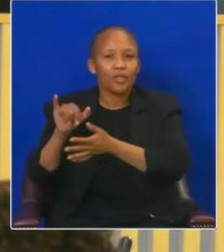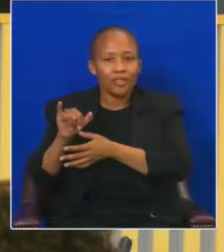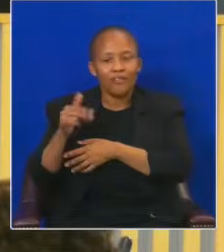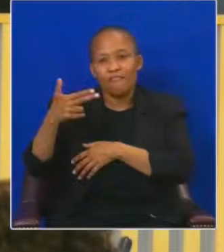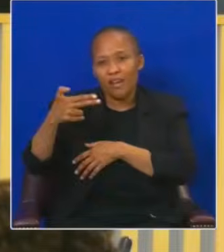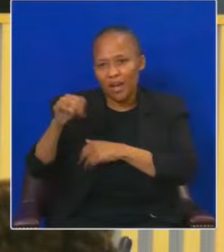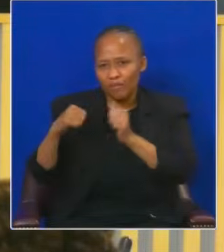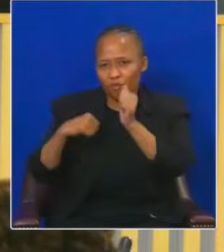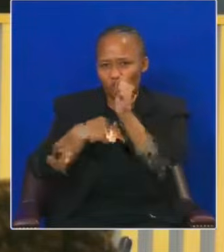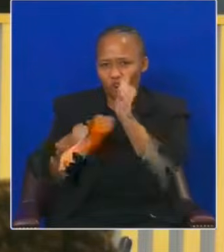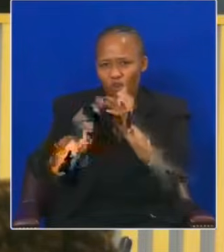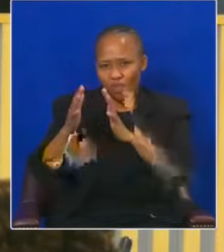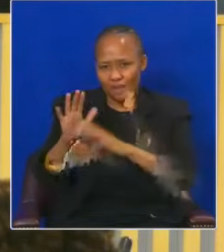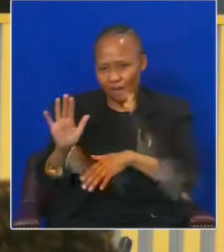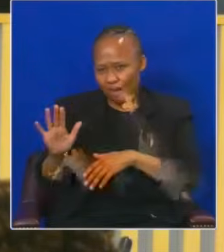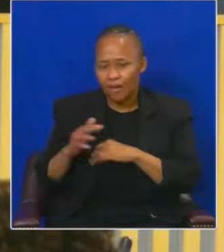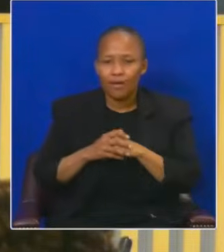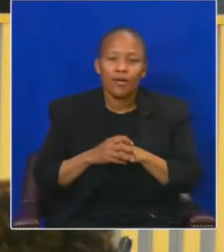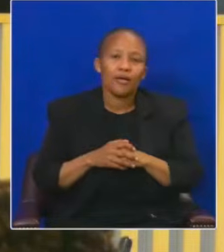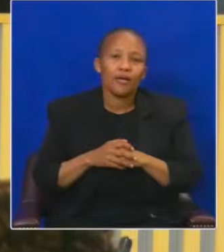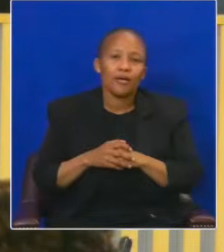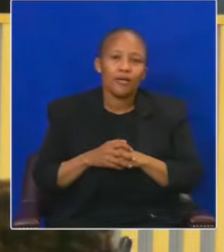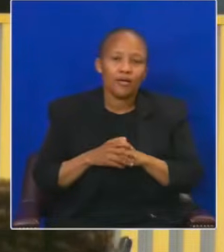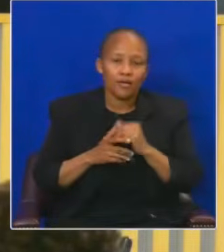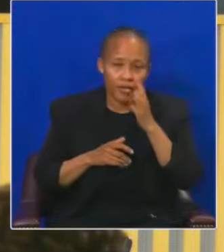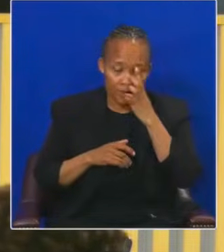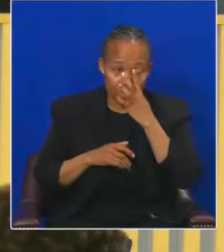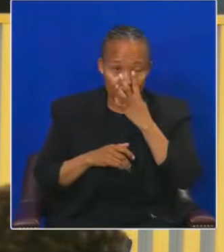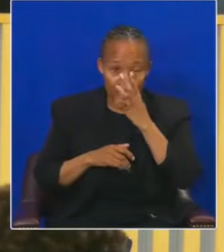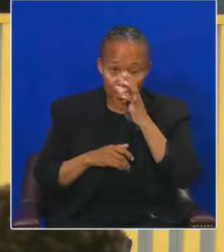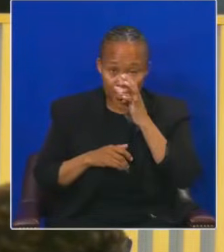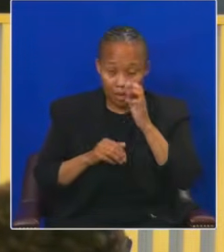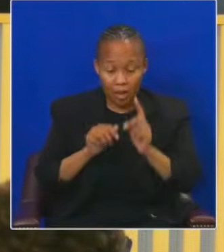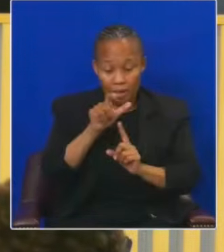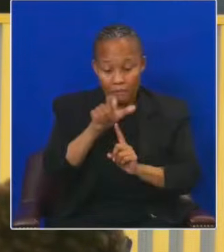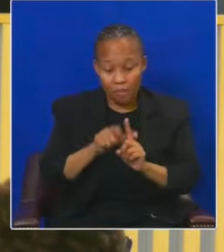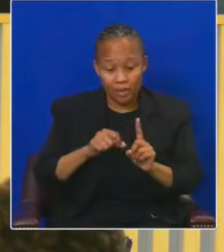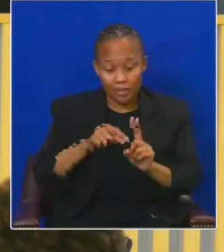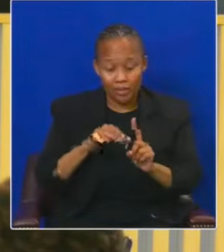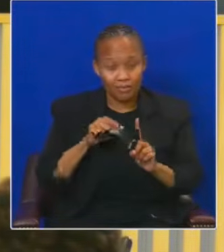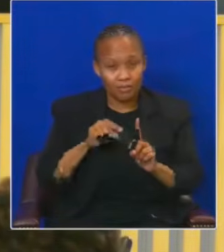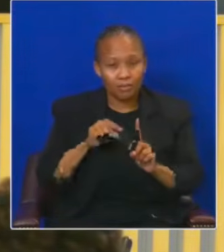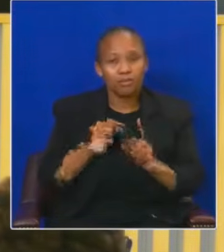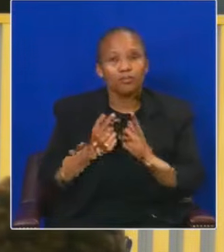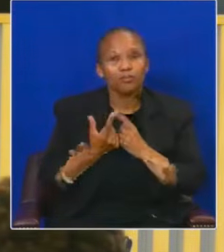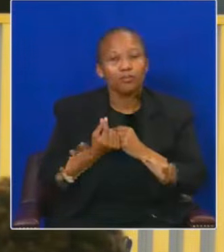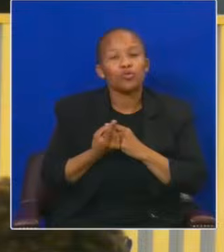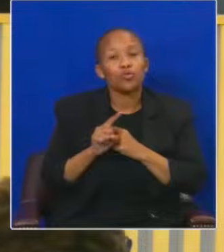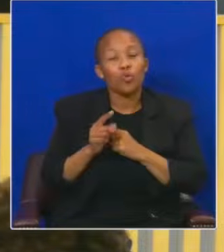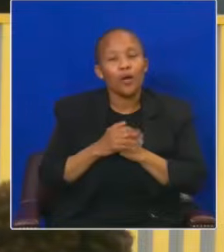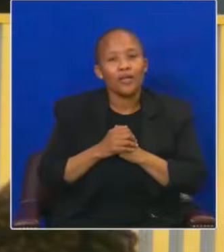The designated firearm officer, he is the one who conducts